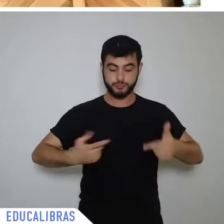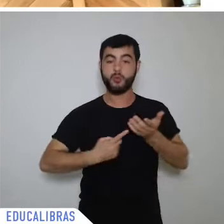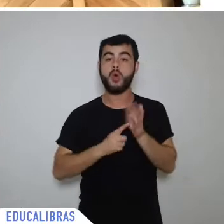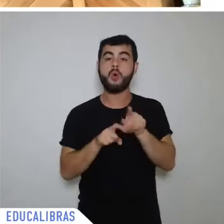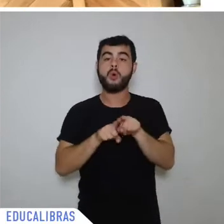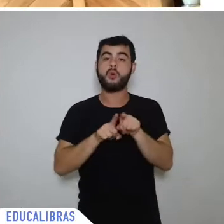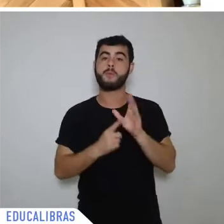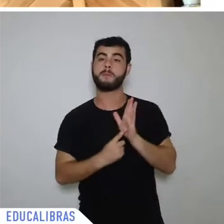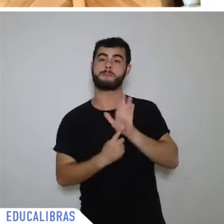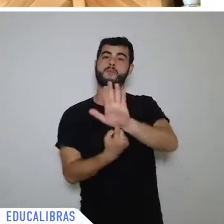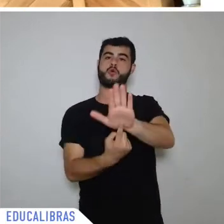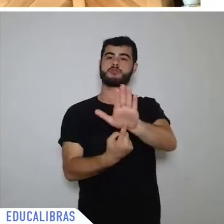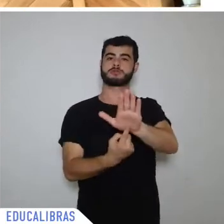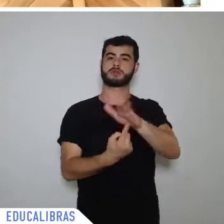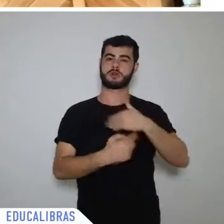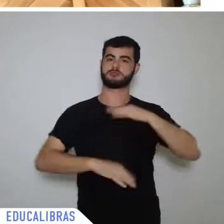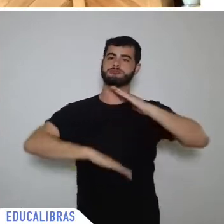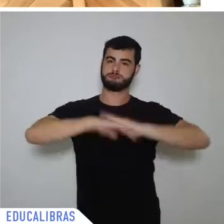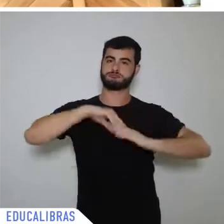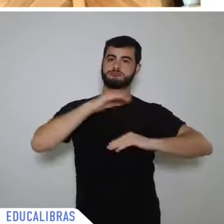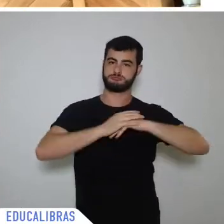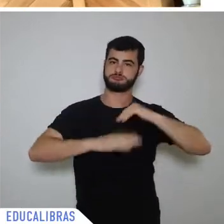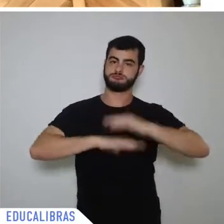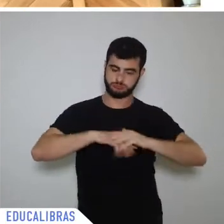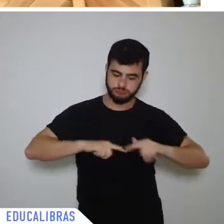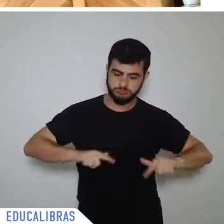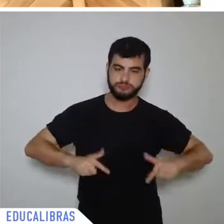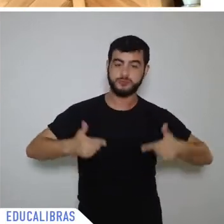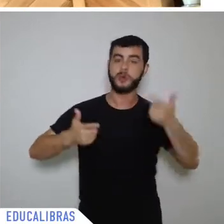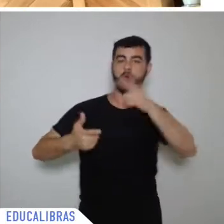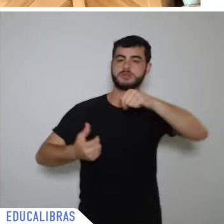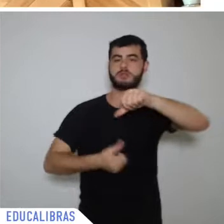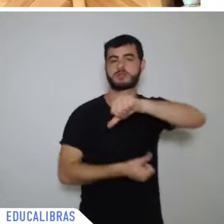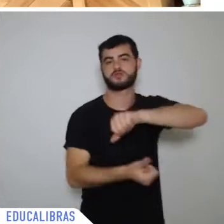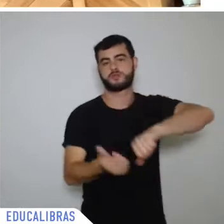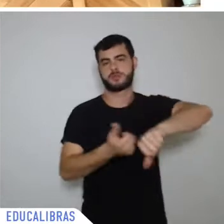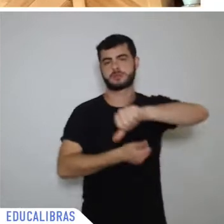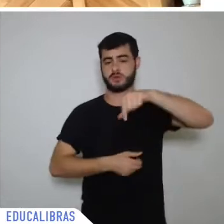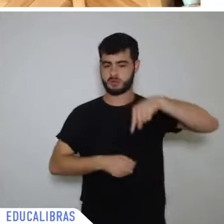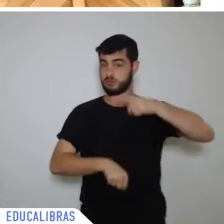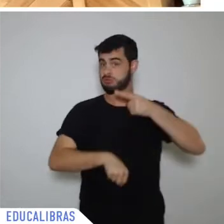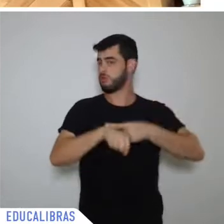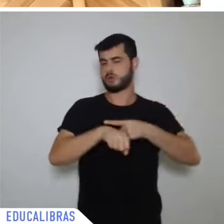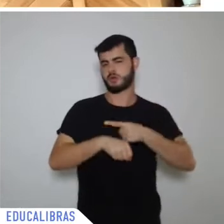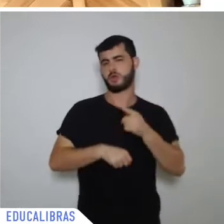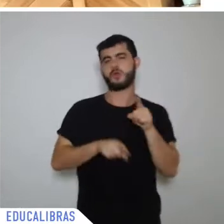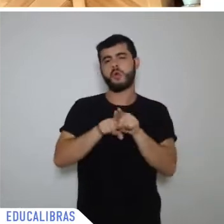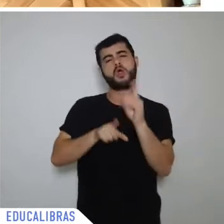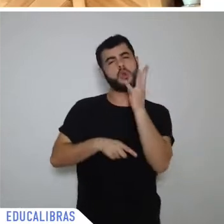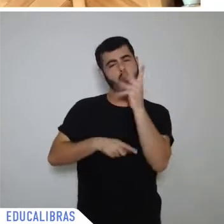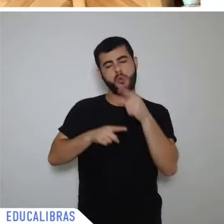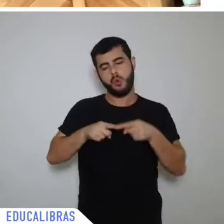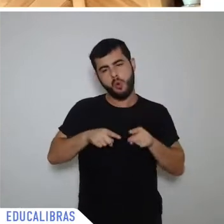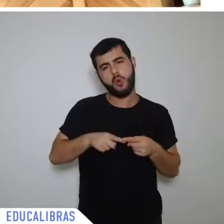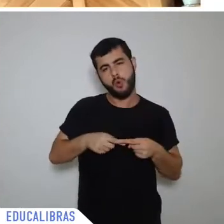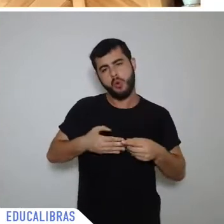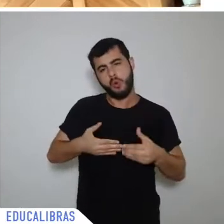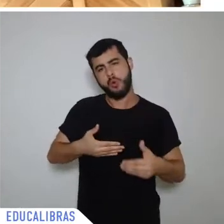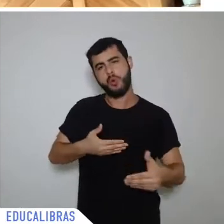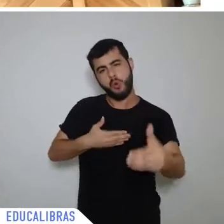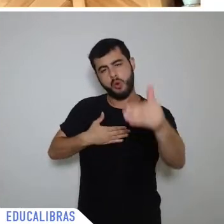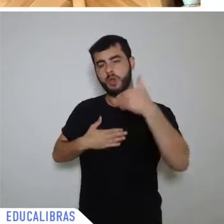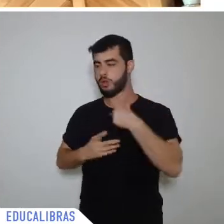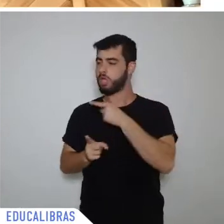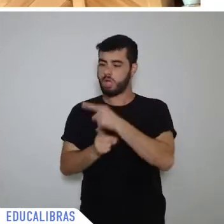to demonstrate my support to this transformation. This is a long-term